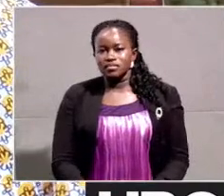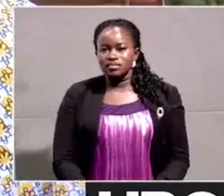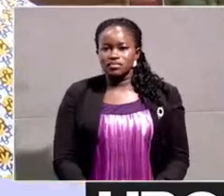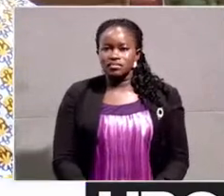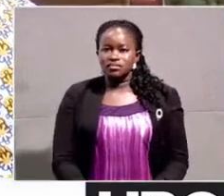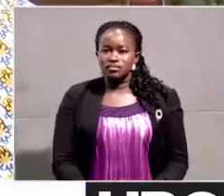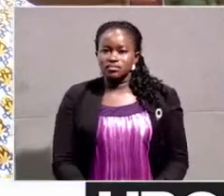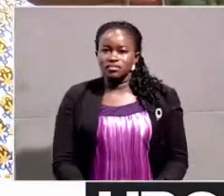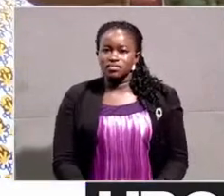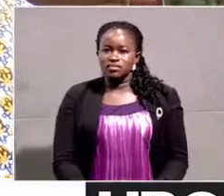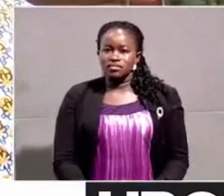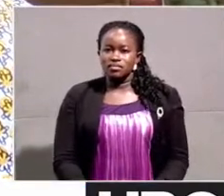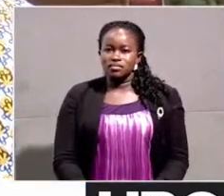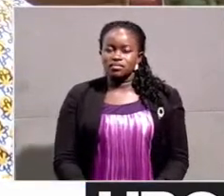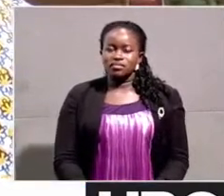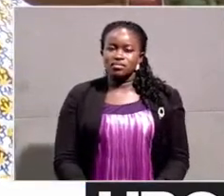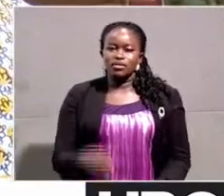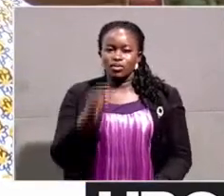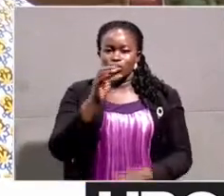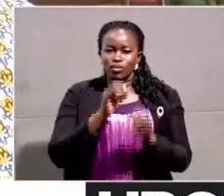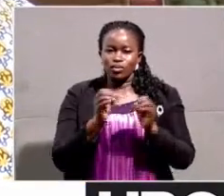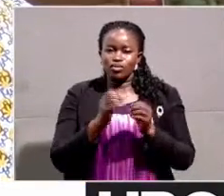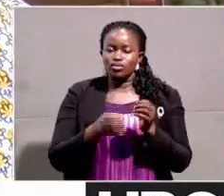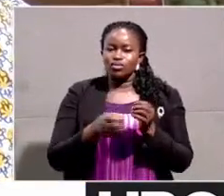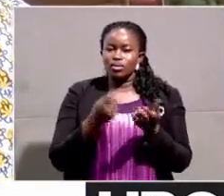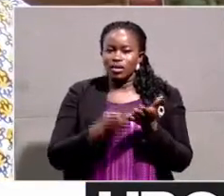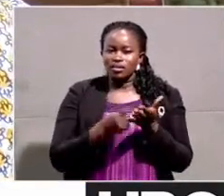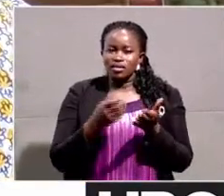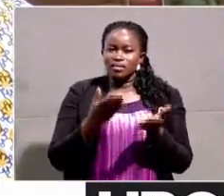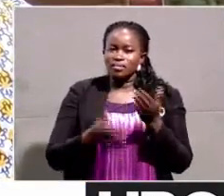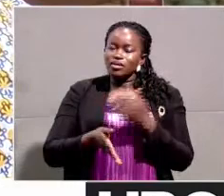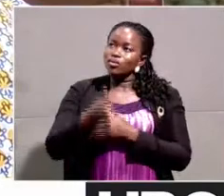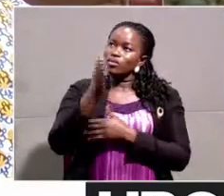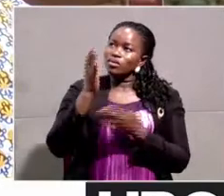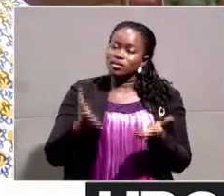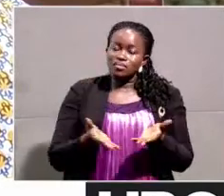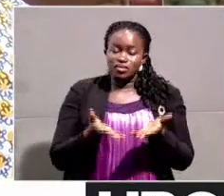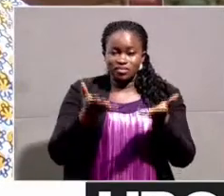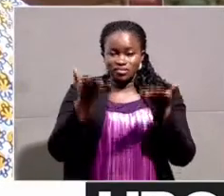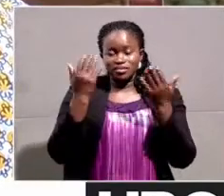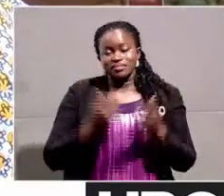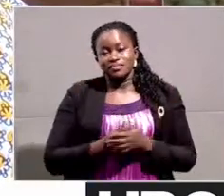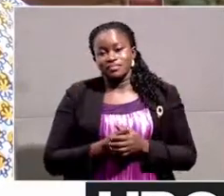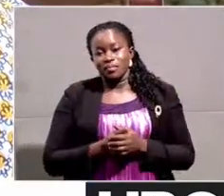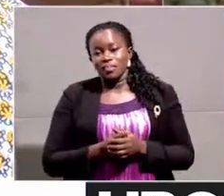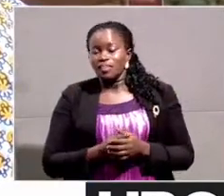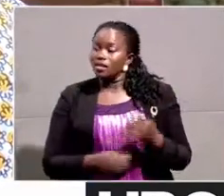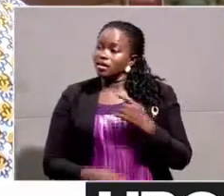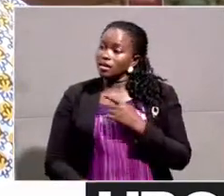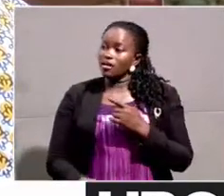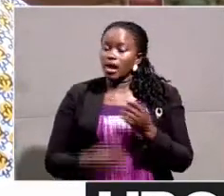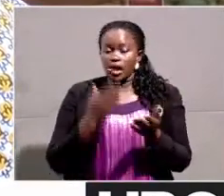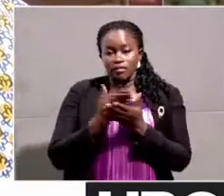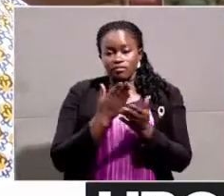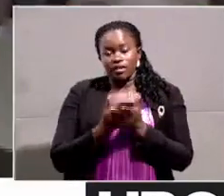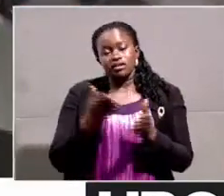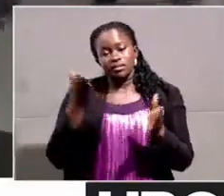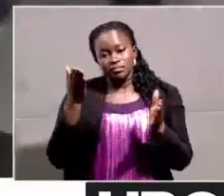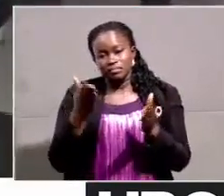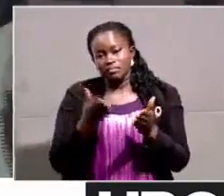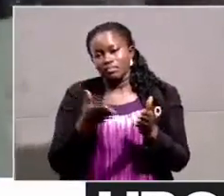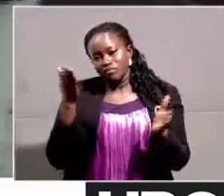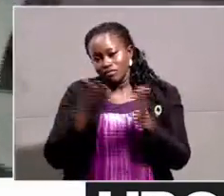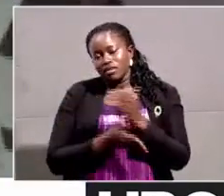Uganda may go the poor deed. Emeritus Professor George Wilson Kanyihamba filed the petition with law